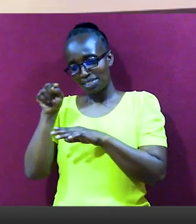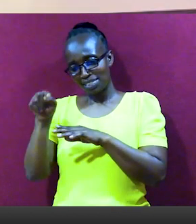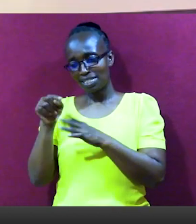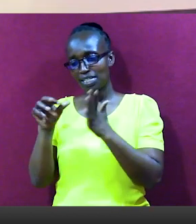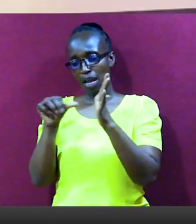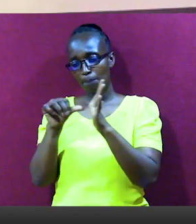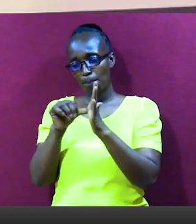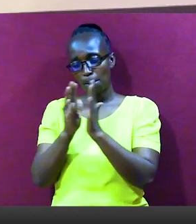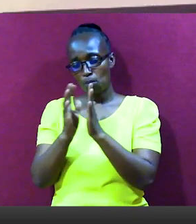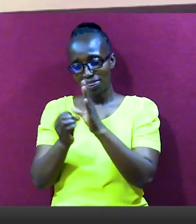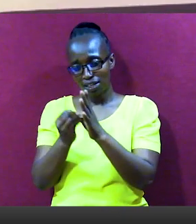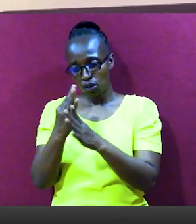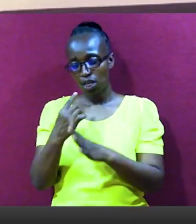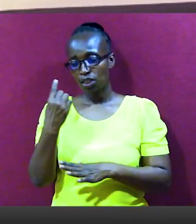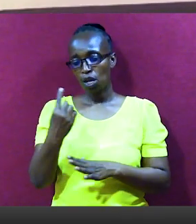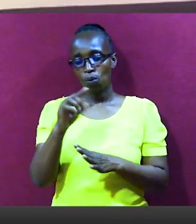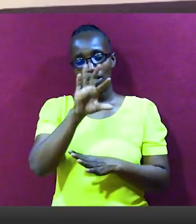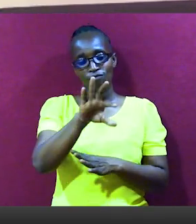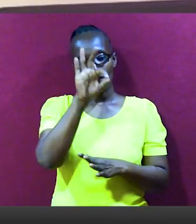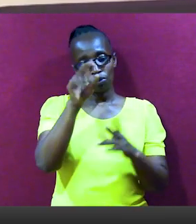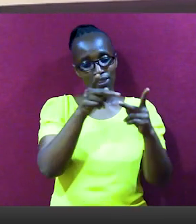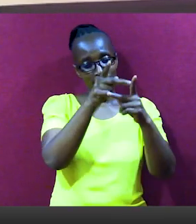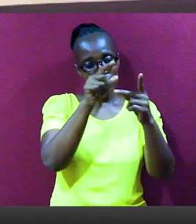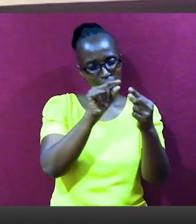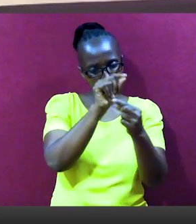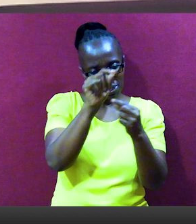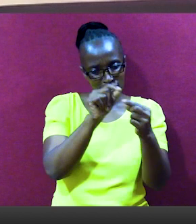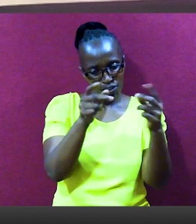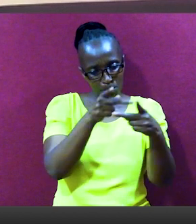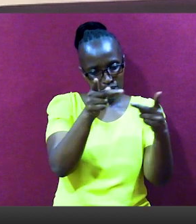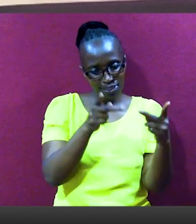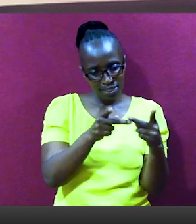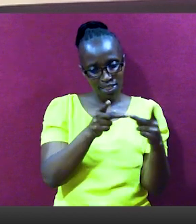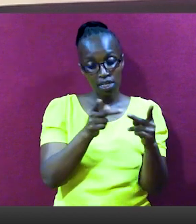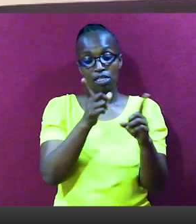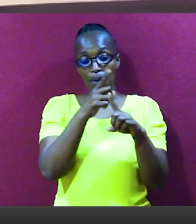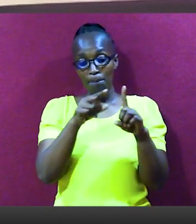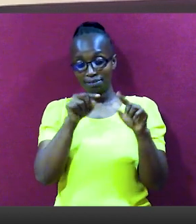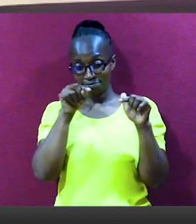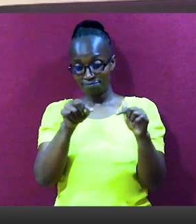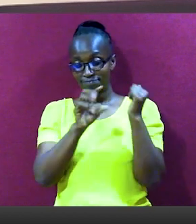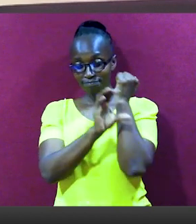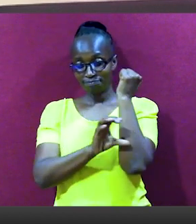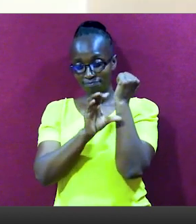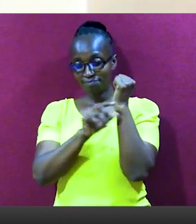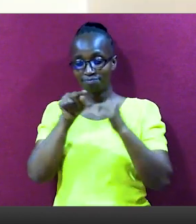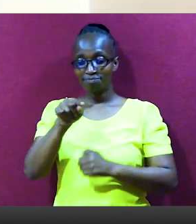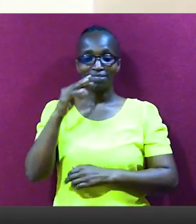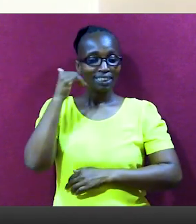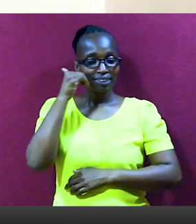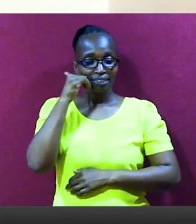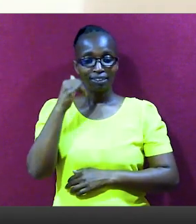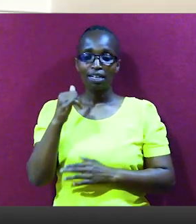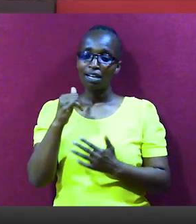sababu ugonjwa huu ni kasoro ya maumbile, unapatikana sana katika maeneo fulani. Utafiti ukionyesha kwamba